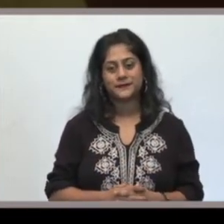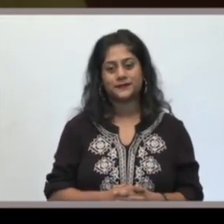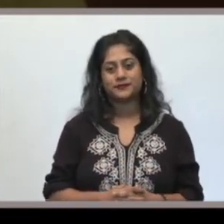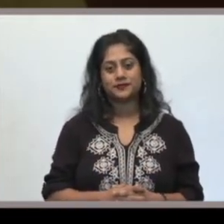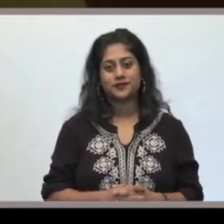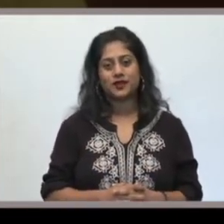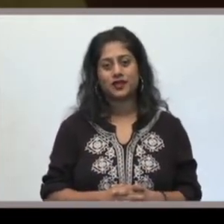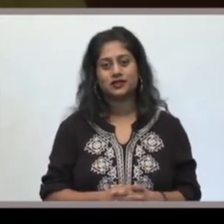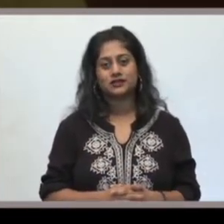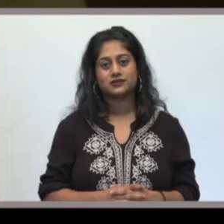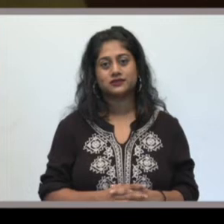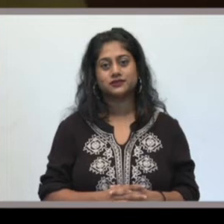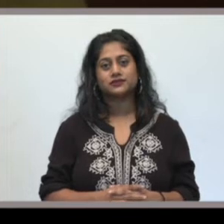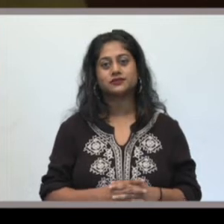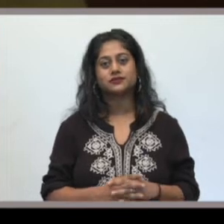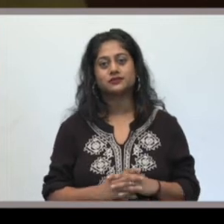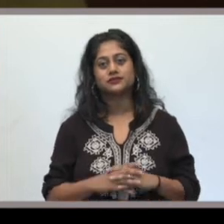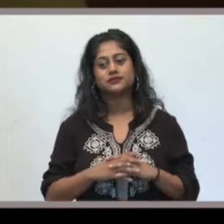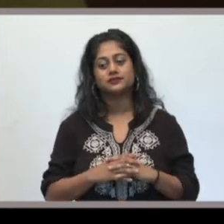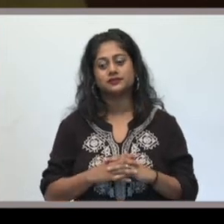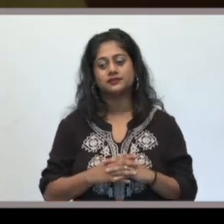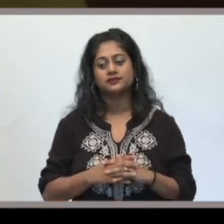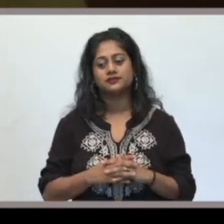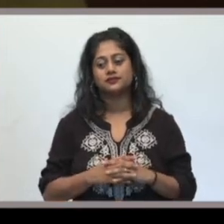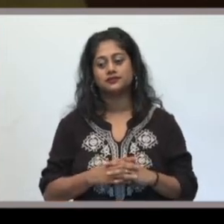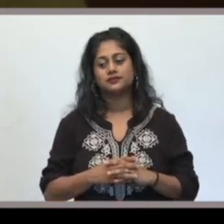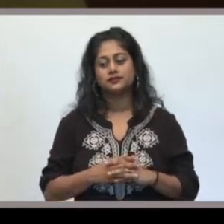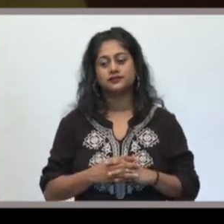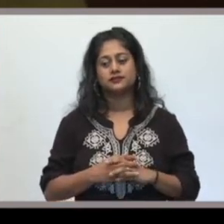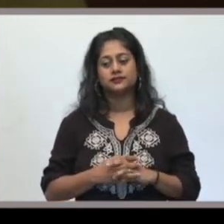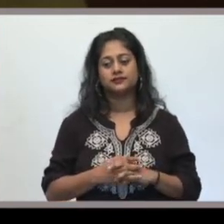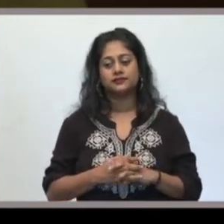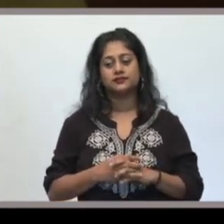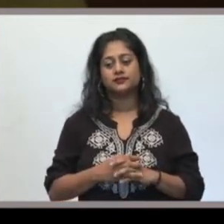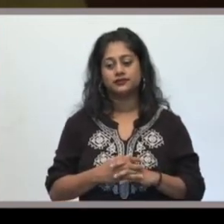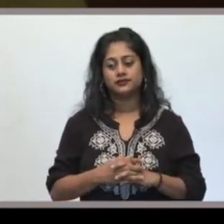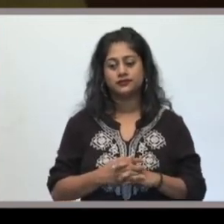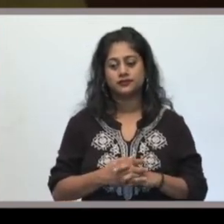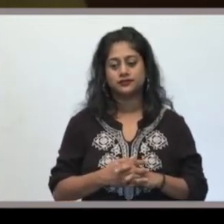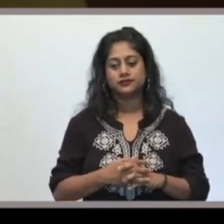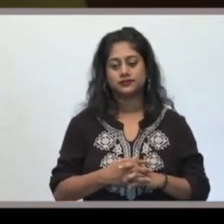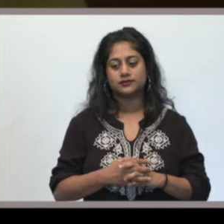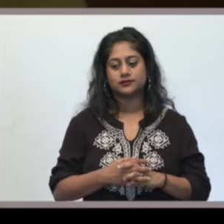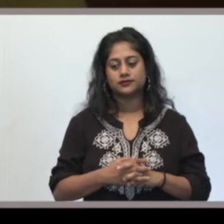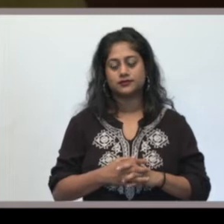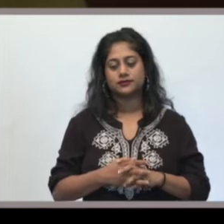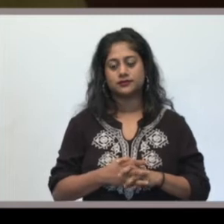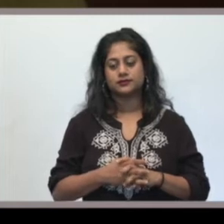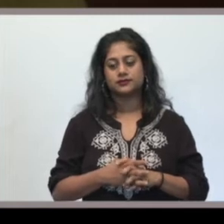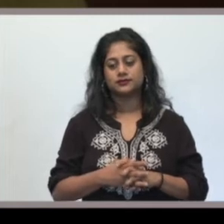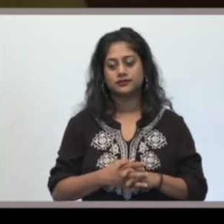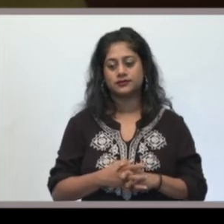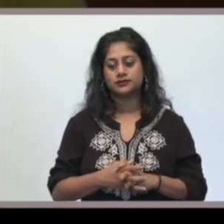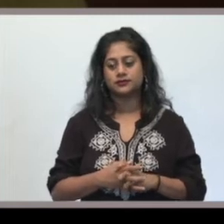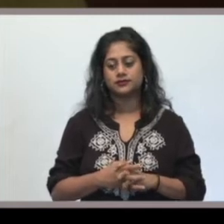dust. Revive me by your word." And then again in the same psalm, further down in verse 52,